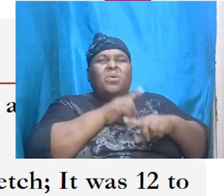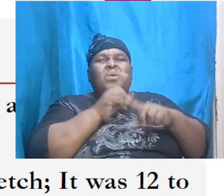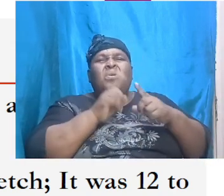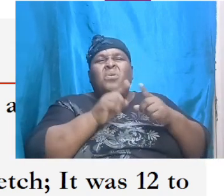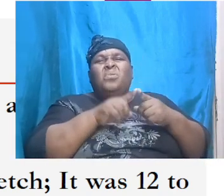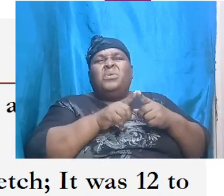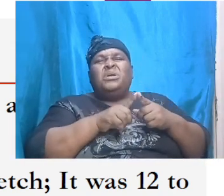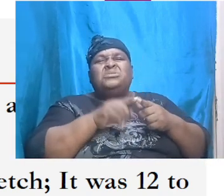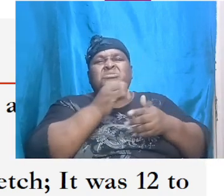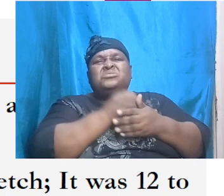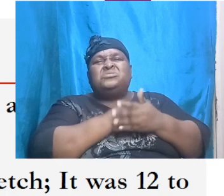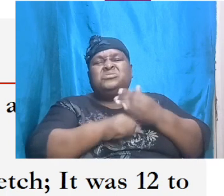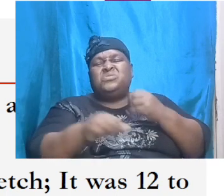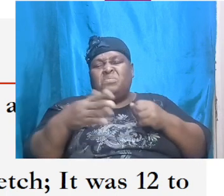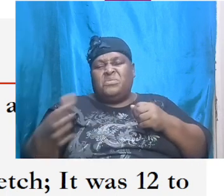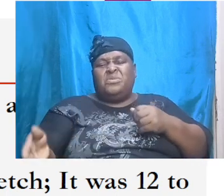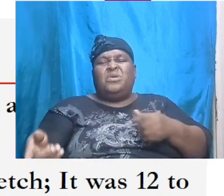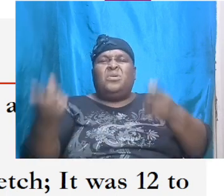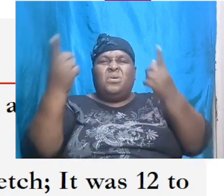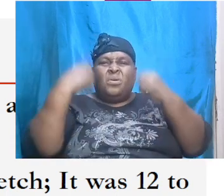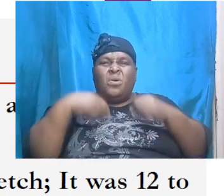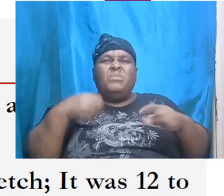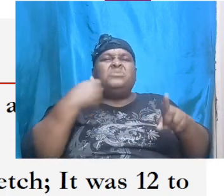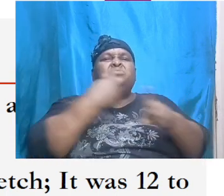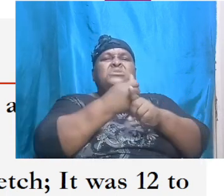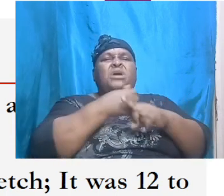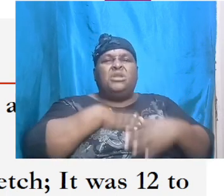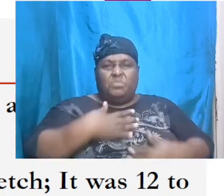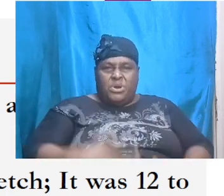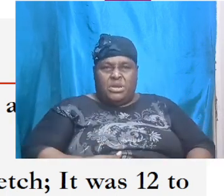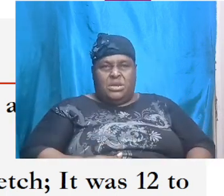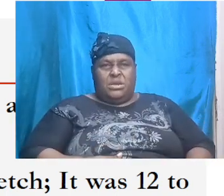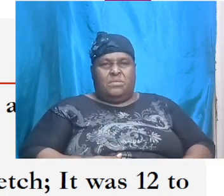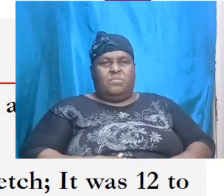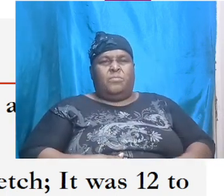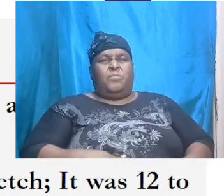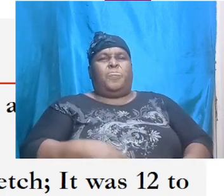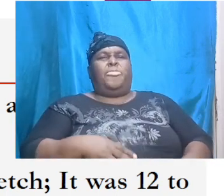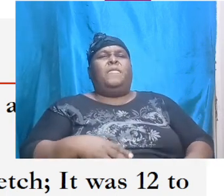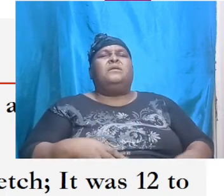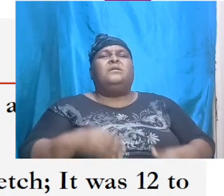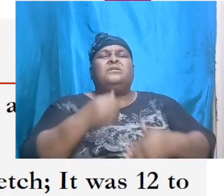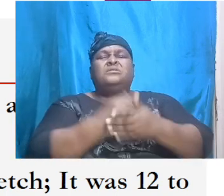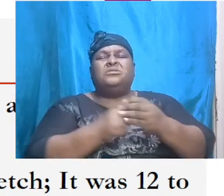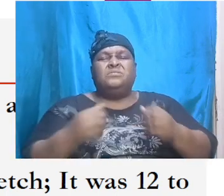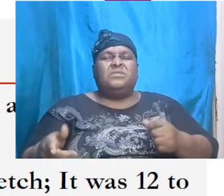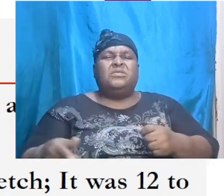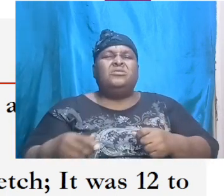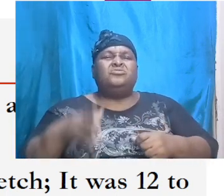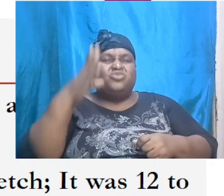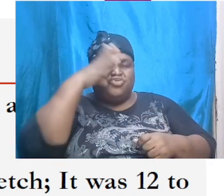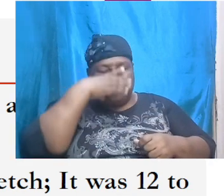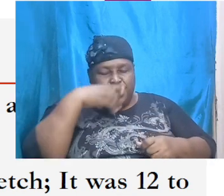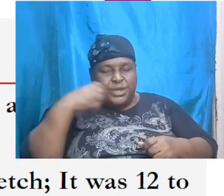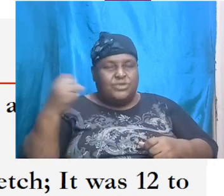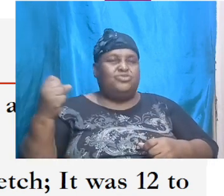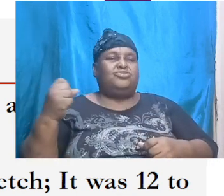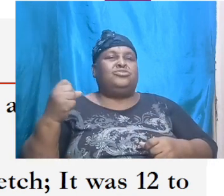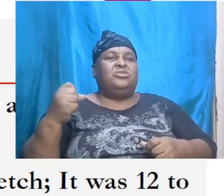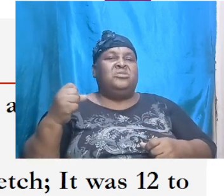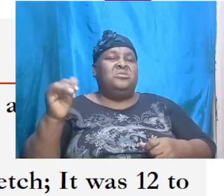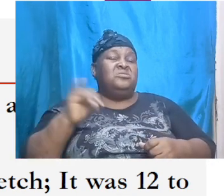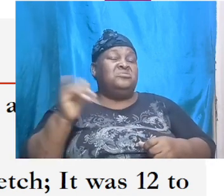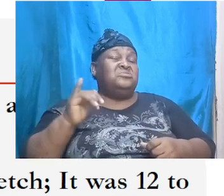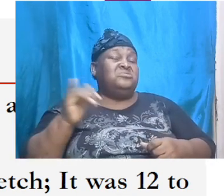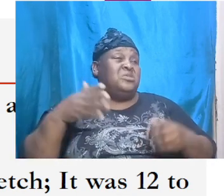fever. What your body is doing is saying that there is something that is foreign that is coming towards the body. In a similar way, when the Holy Ghost